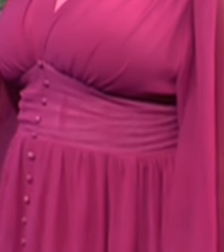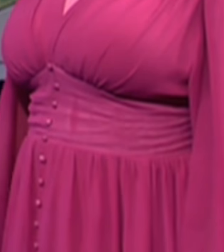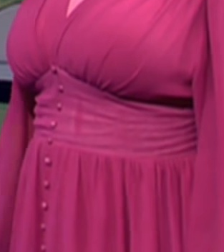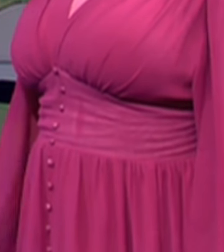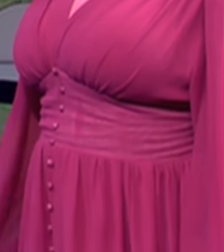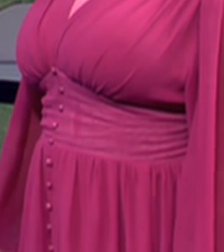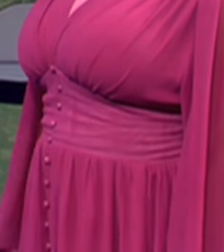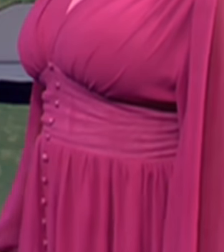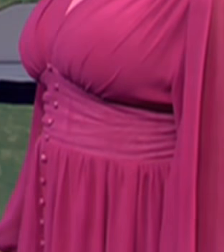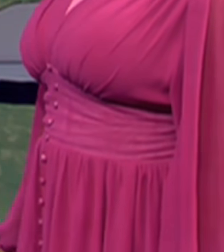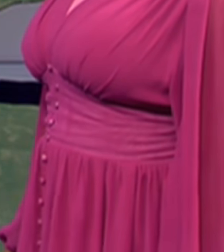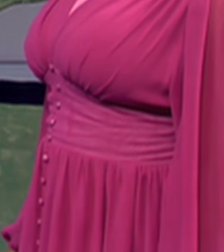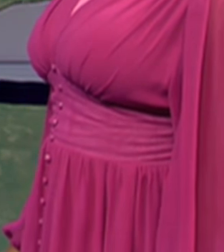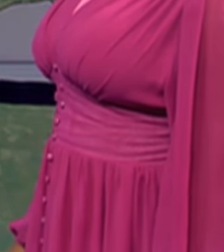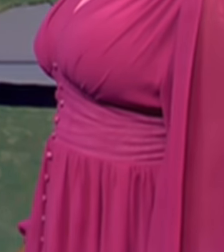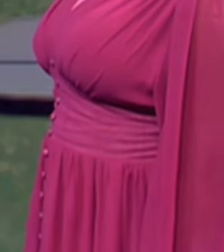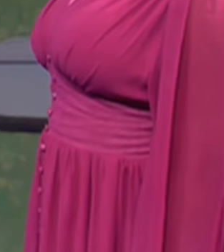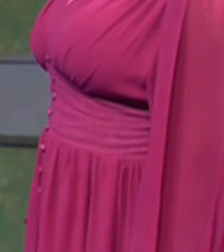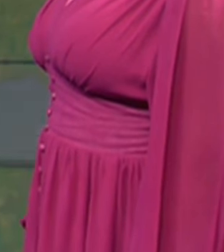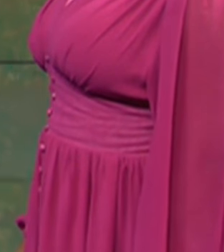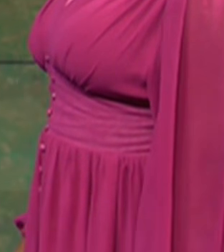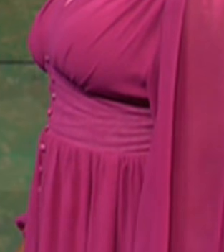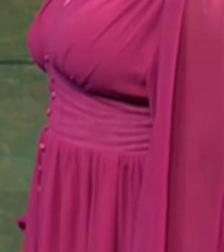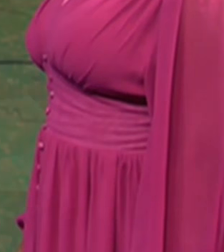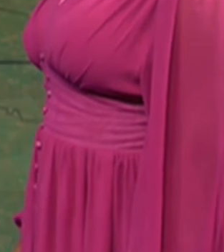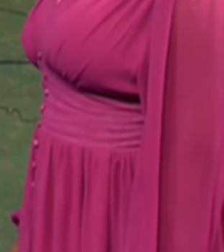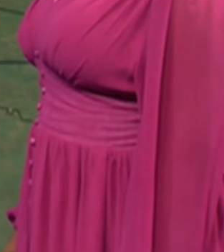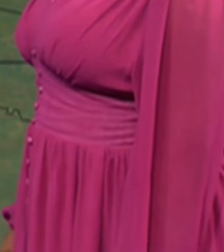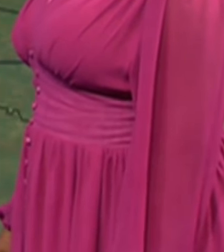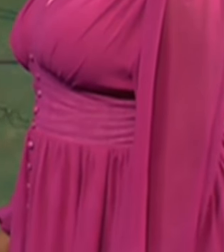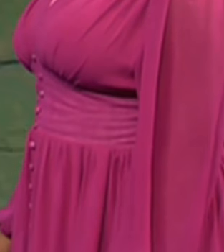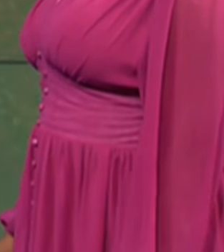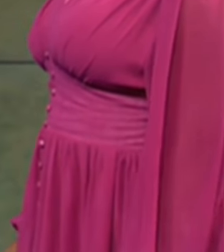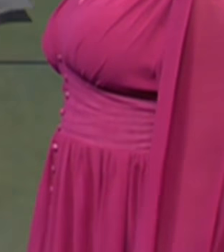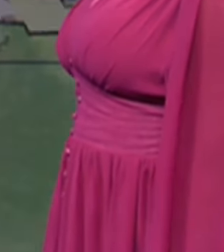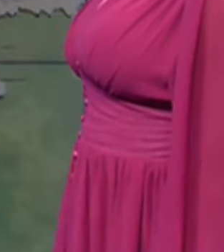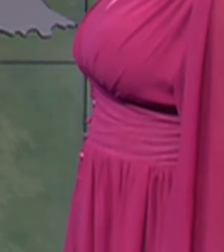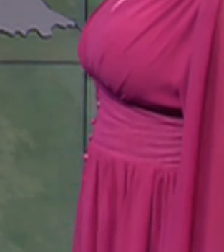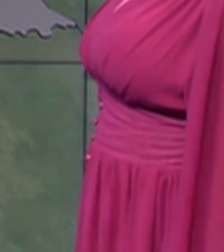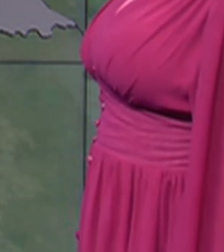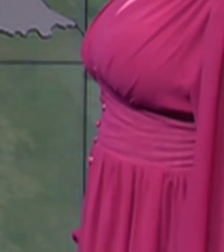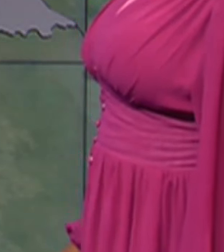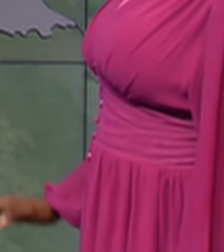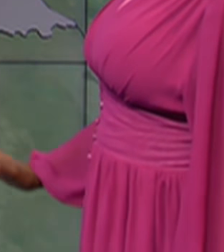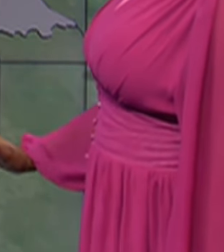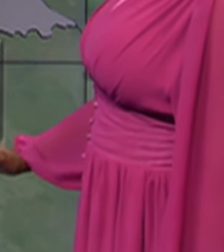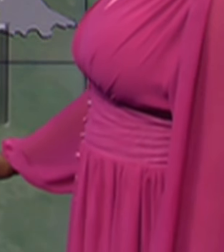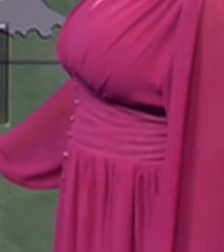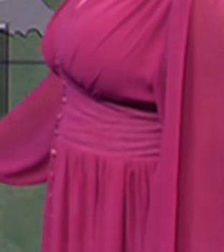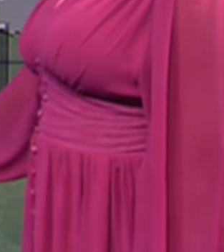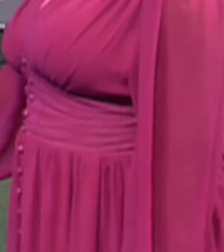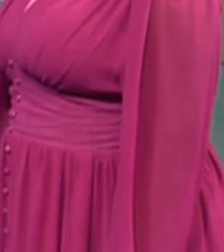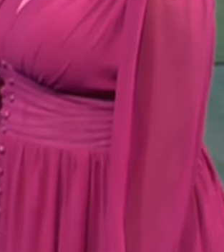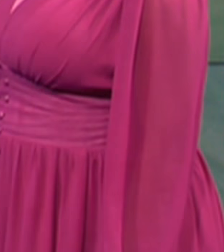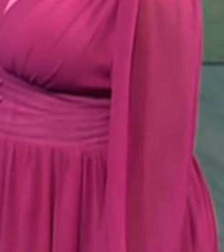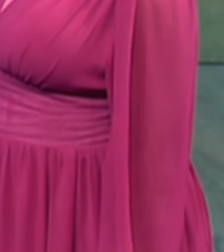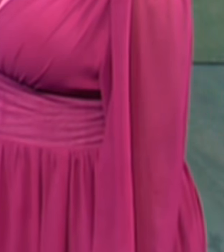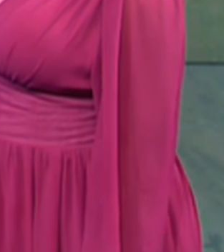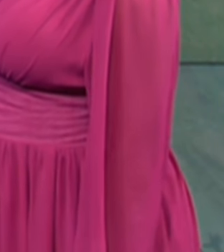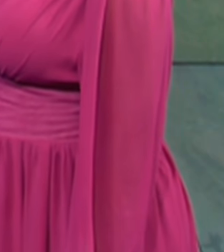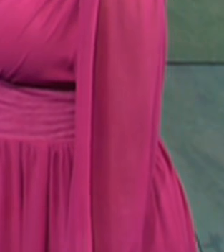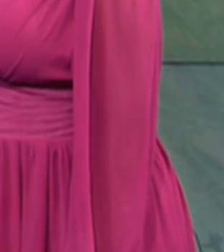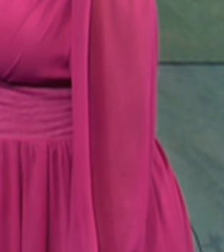masometharo Vereeniging ka tše masometharo go sasa go la Limpopo le gona go tla be go ntše go ruthetše dikarolong tše dingwe tša naga re lebelela wena o leng fase gona